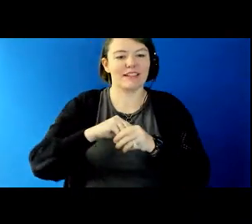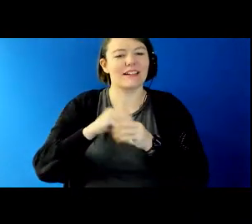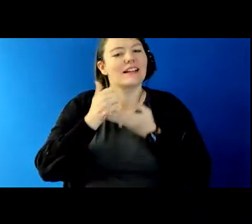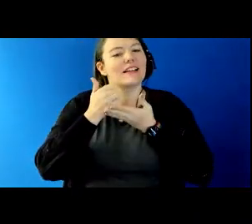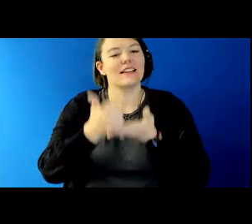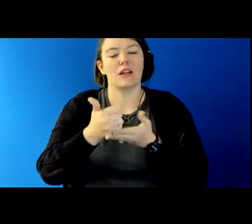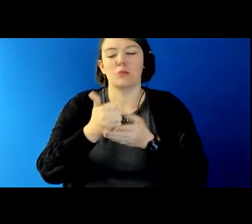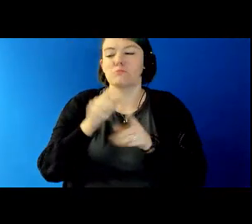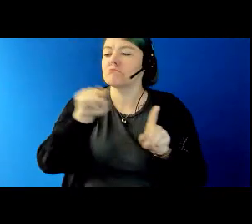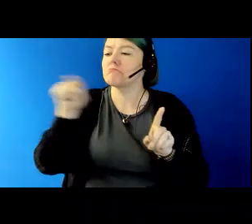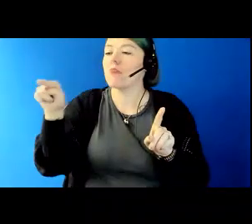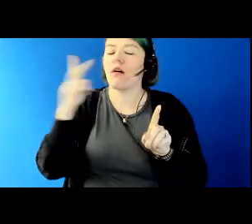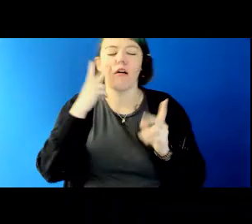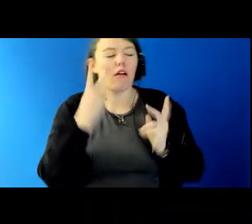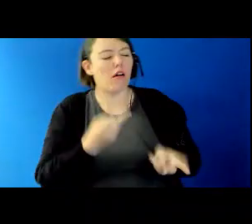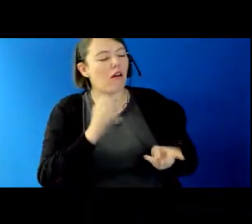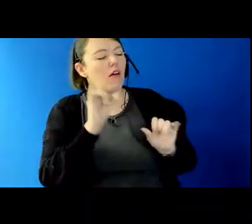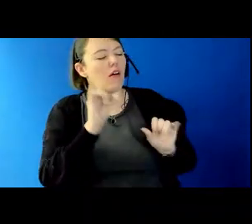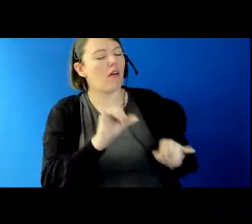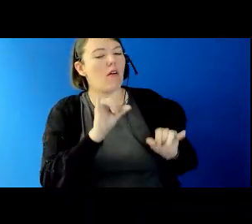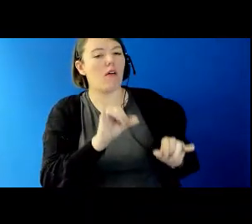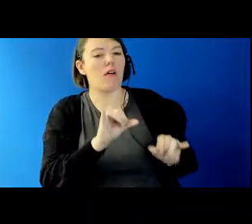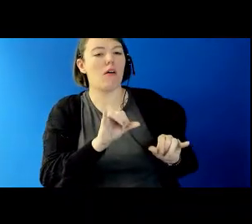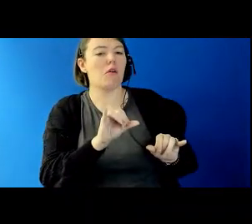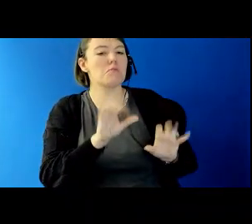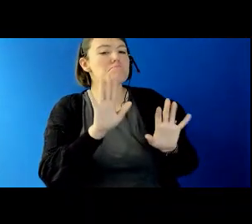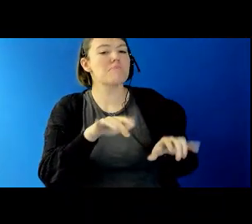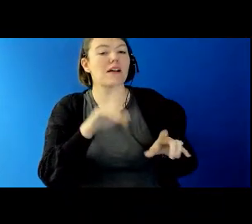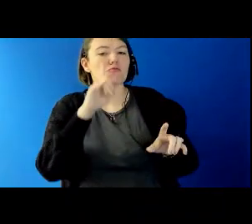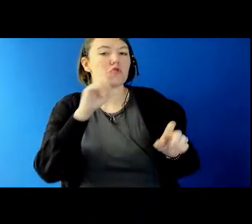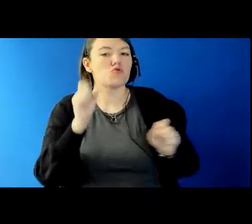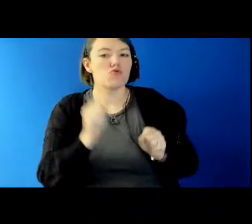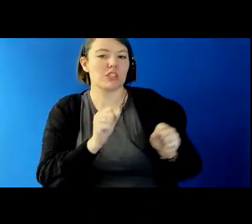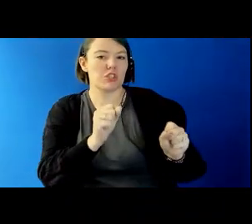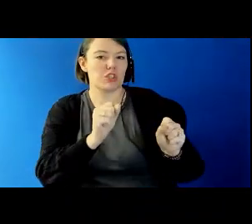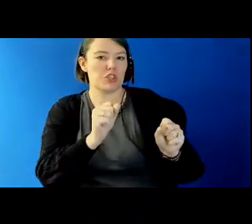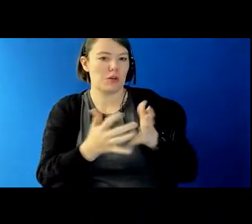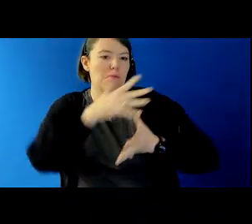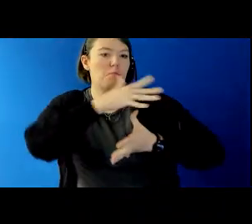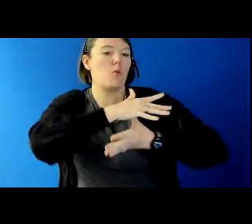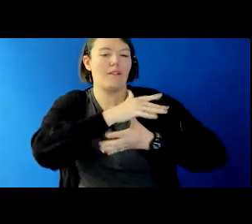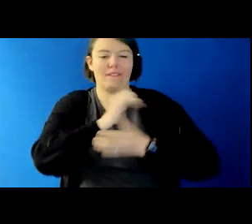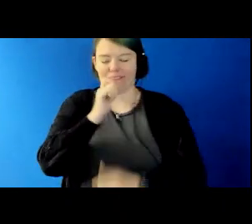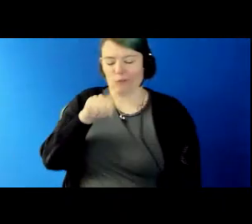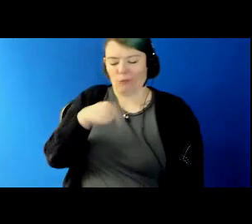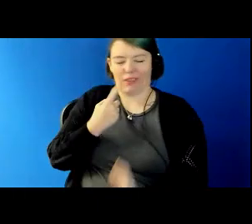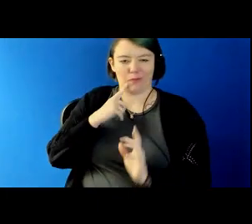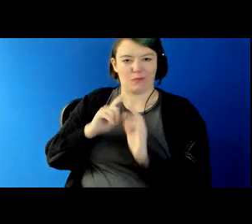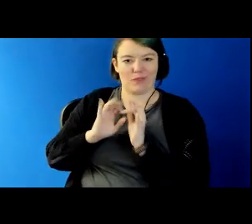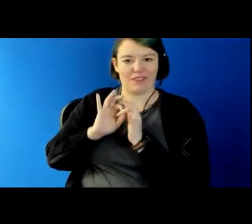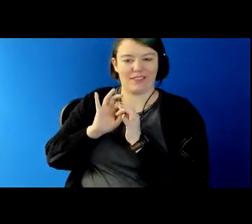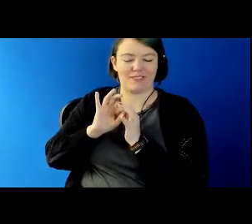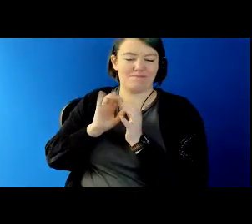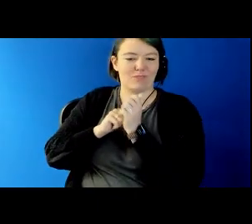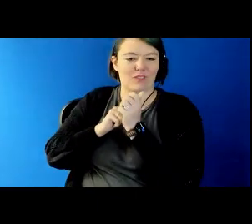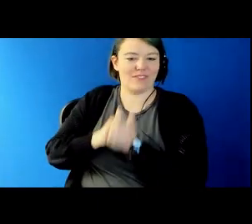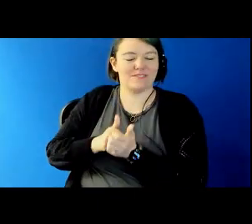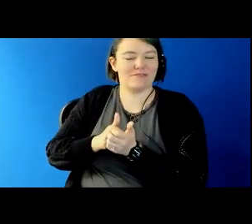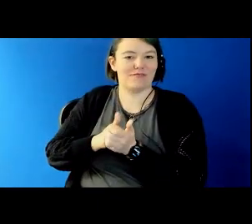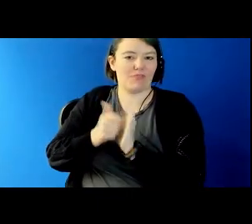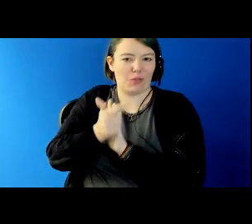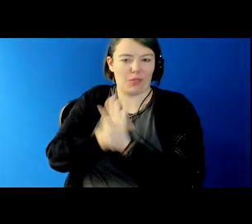issue. Allison, what are some benefits of disability inclusion? Sure, Amanda. So disability inclusion